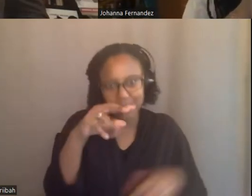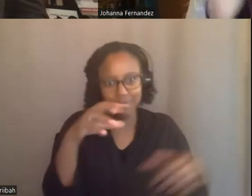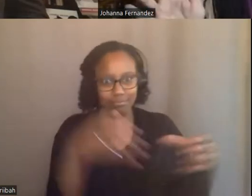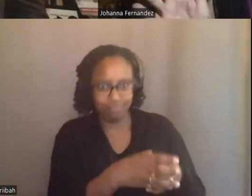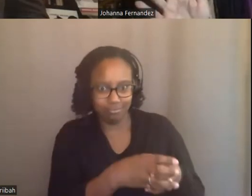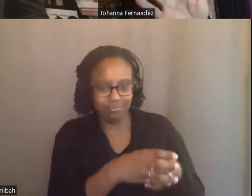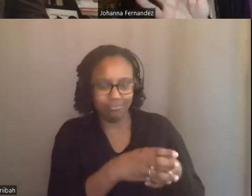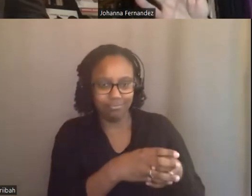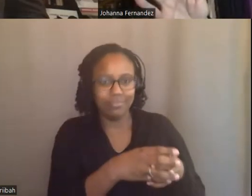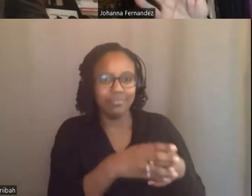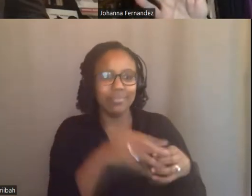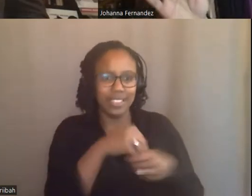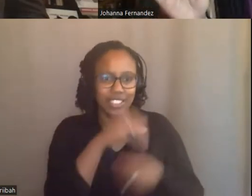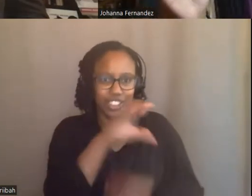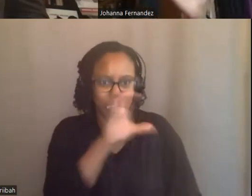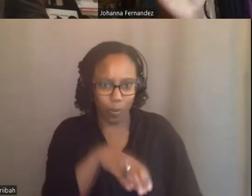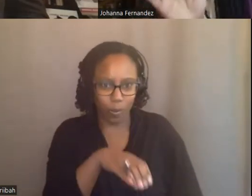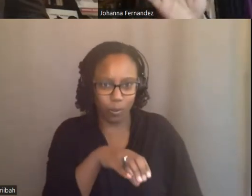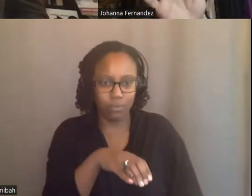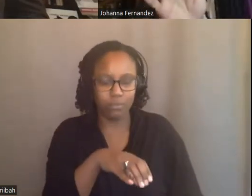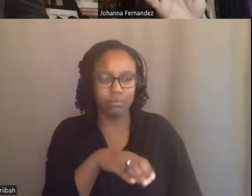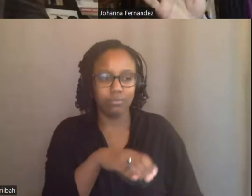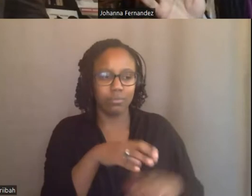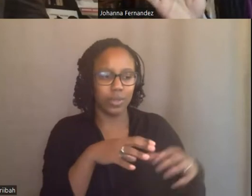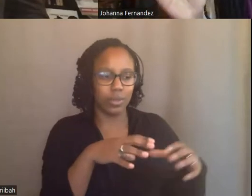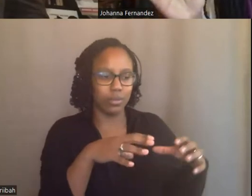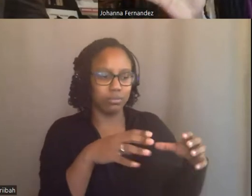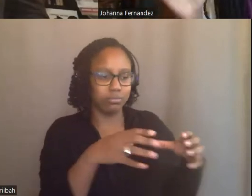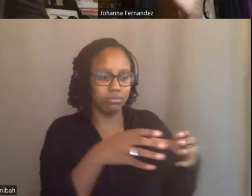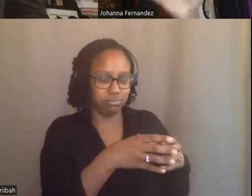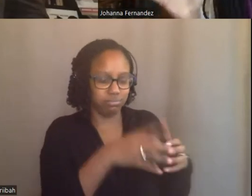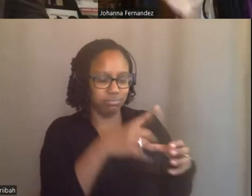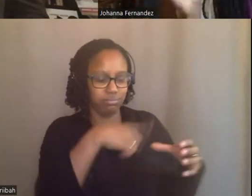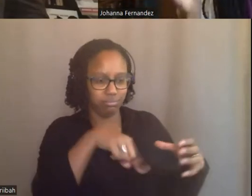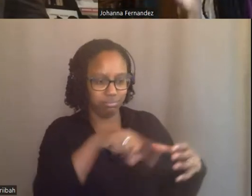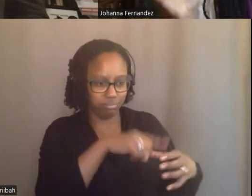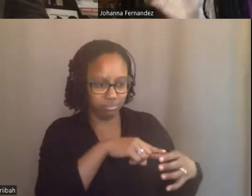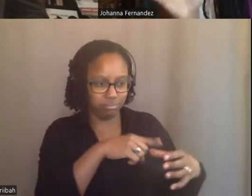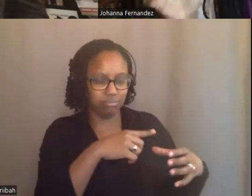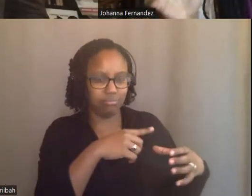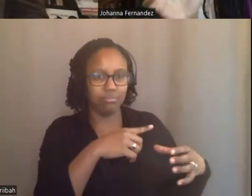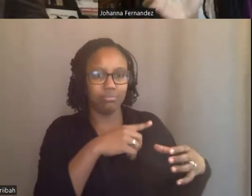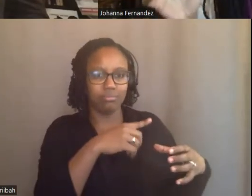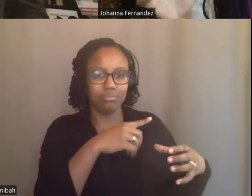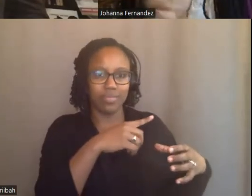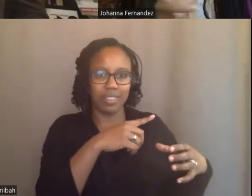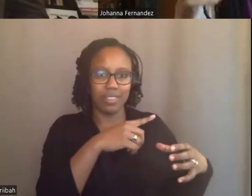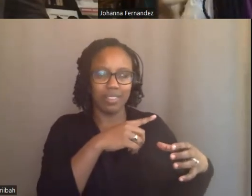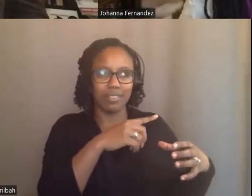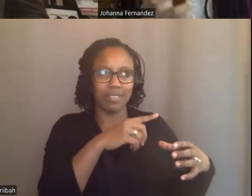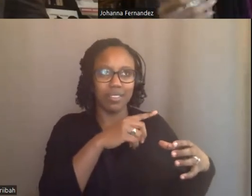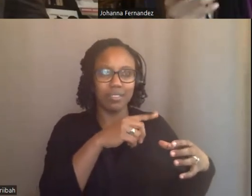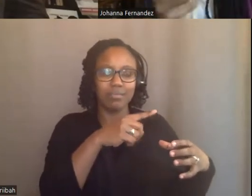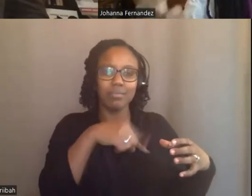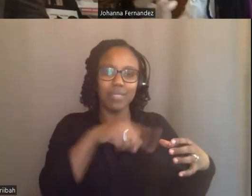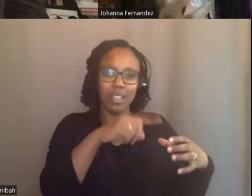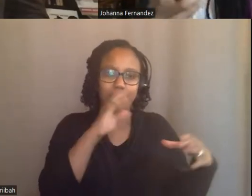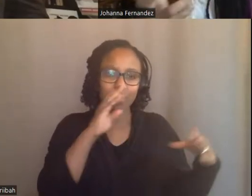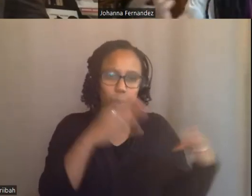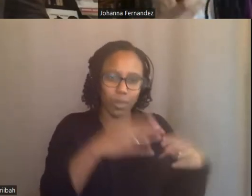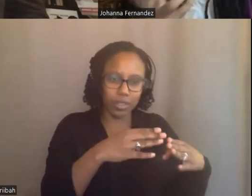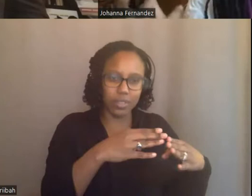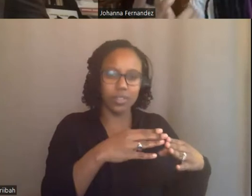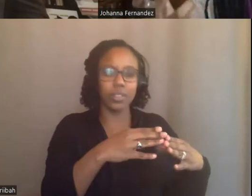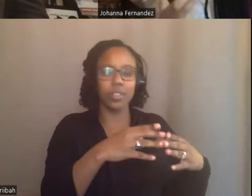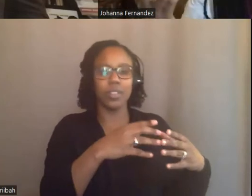When this happens, that the Young Lords are a political entity or grappling or